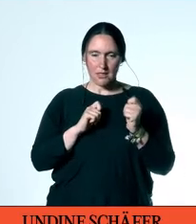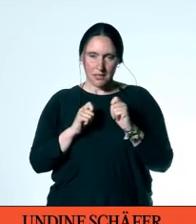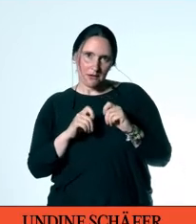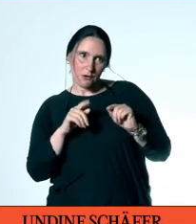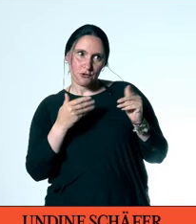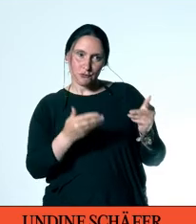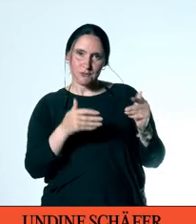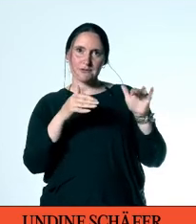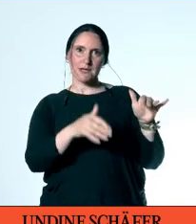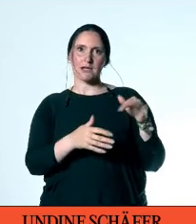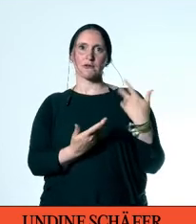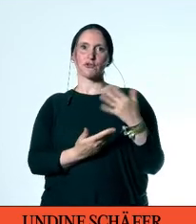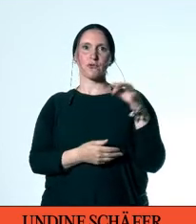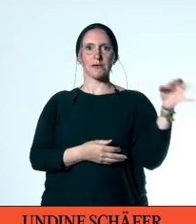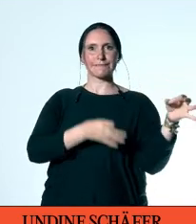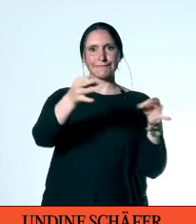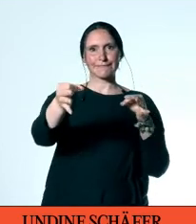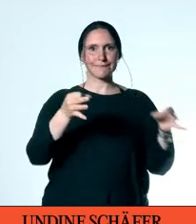such distant locations.